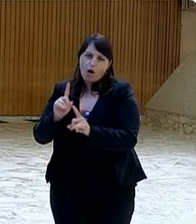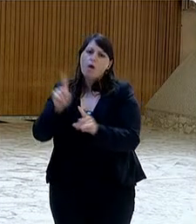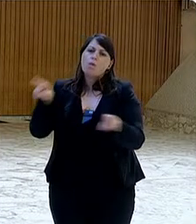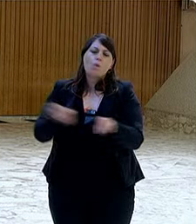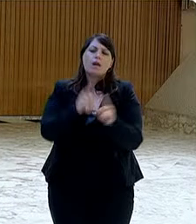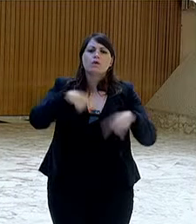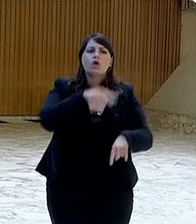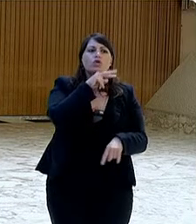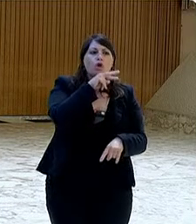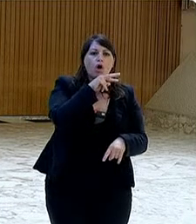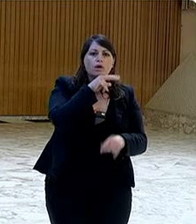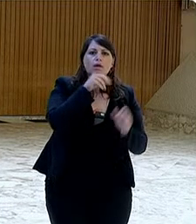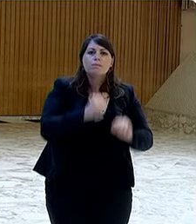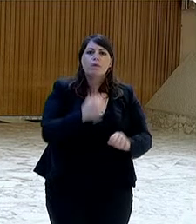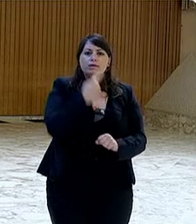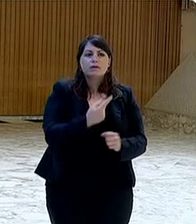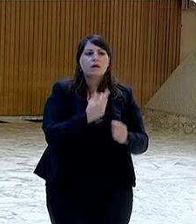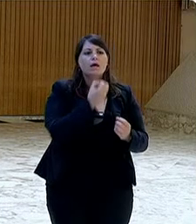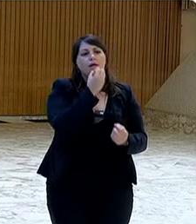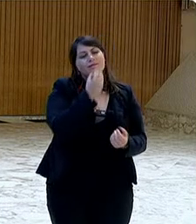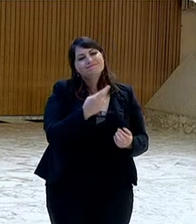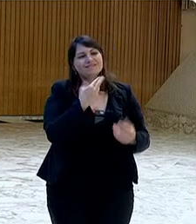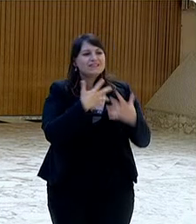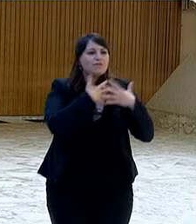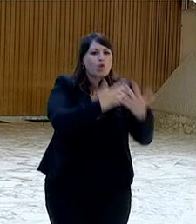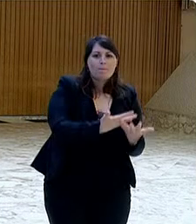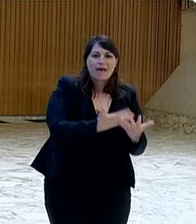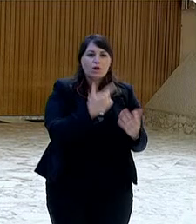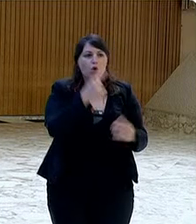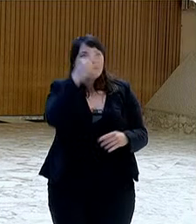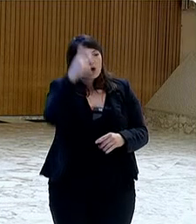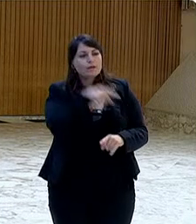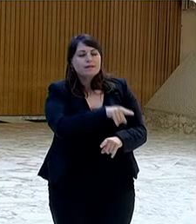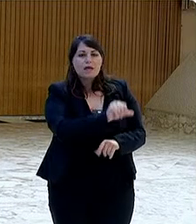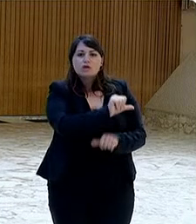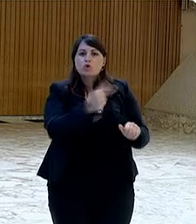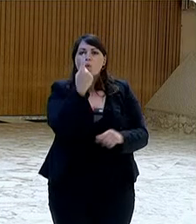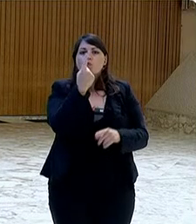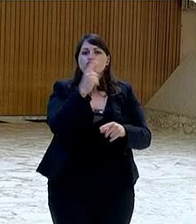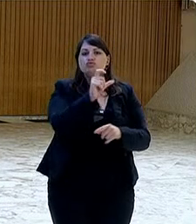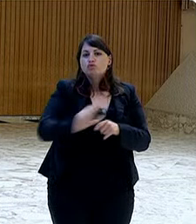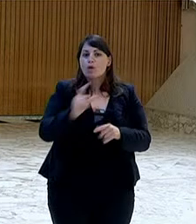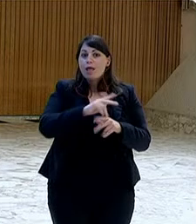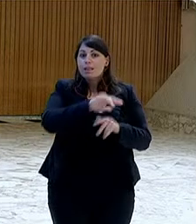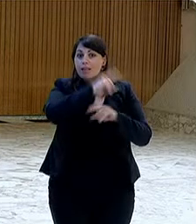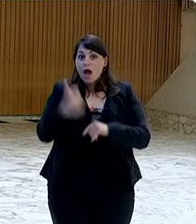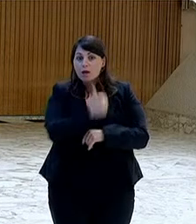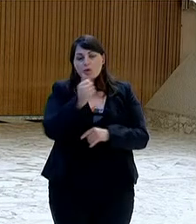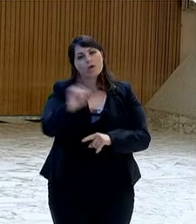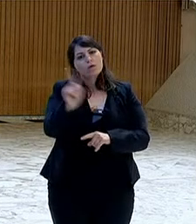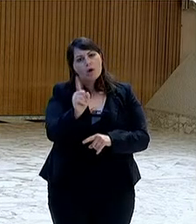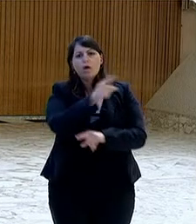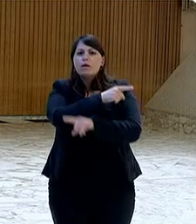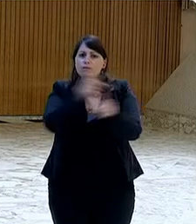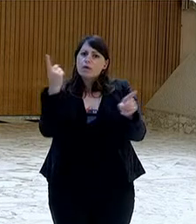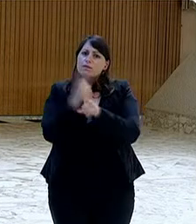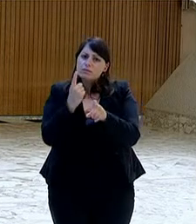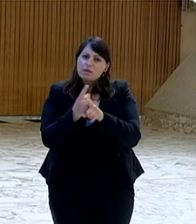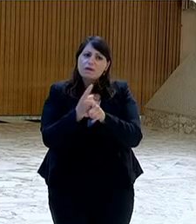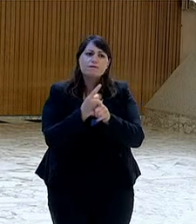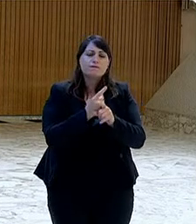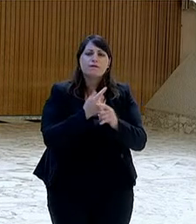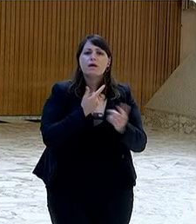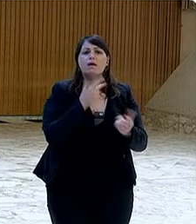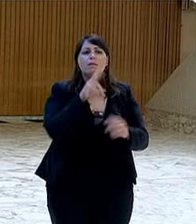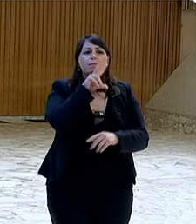80th birthday in 2016, he said to a group of youngsters, speak to your grandparents. Ask them